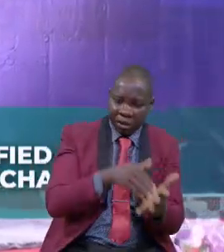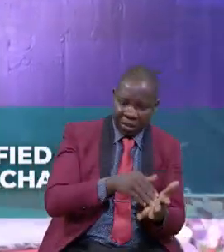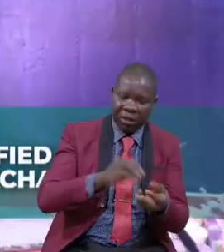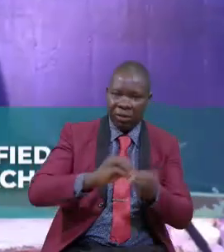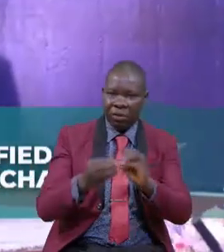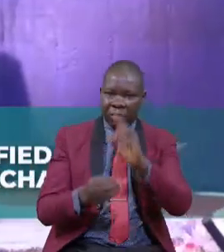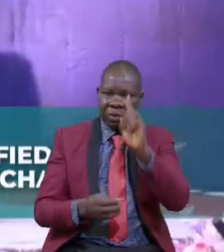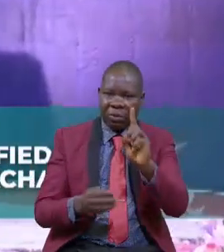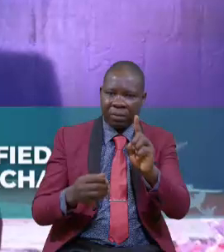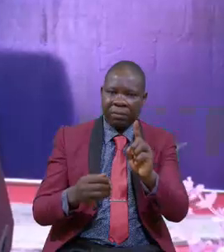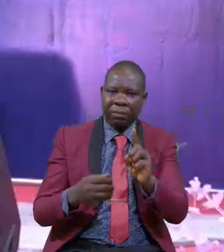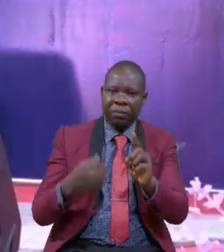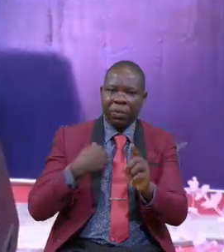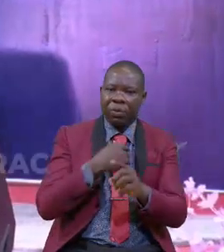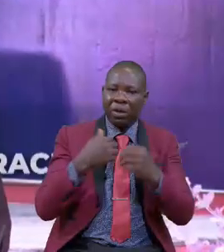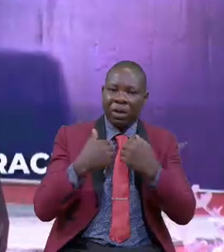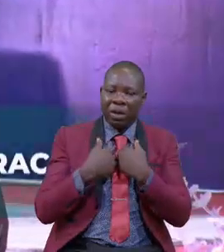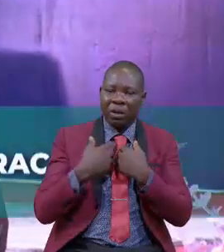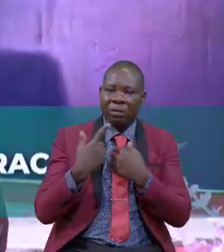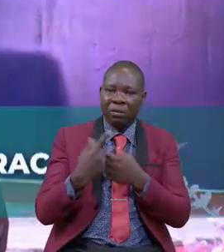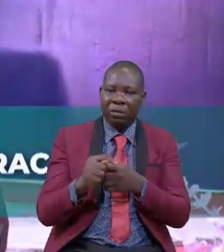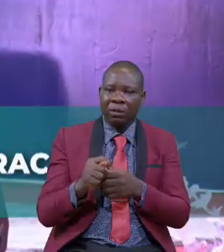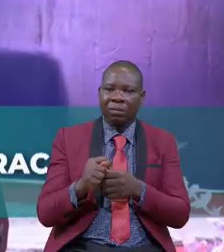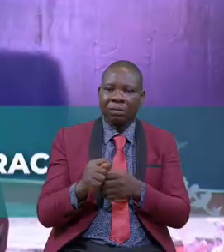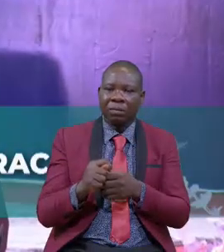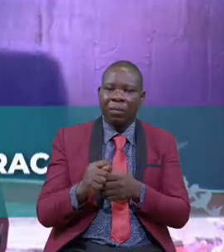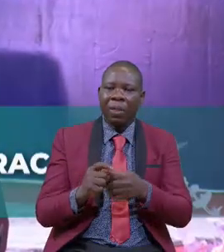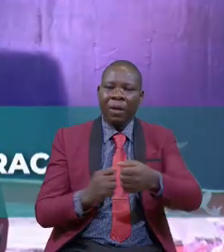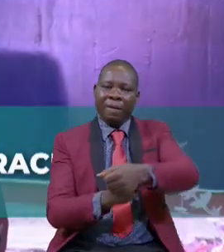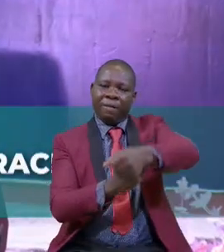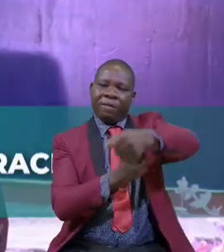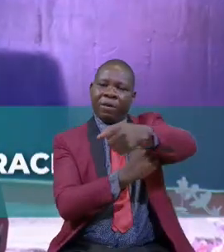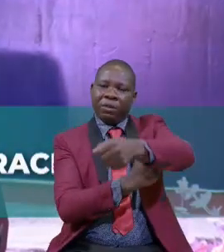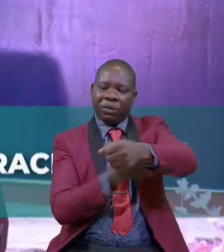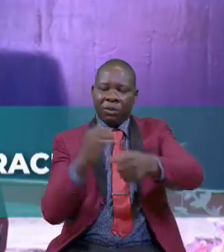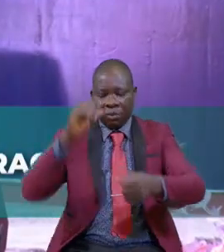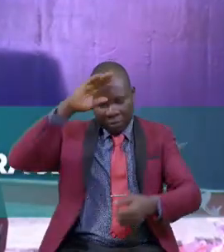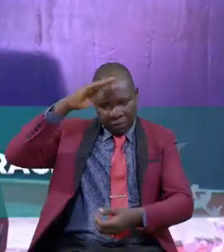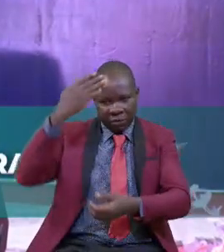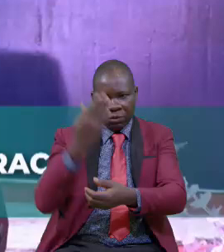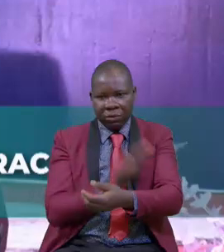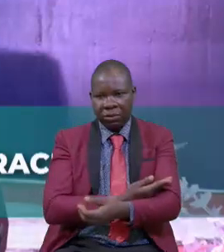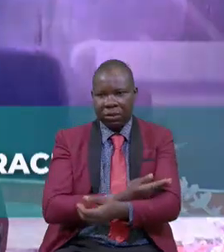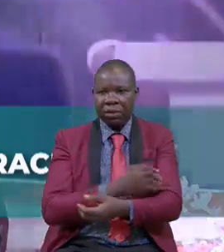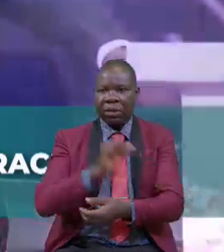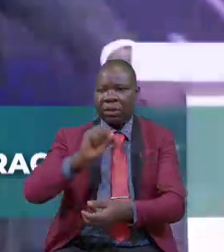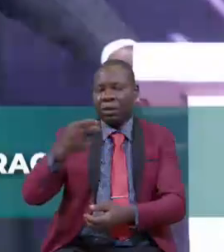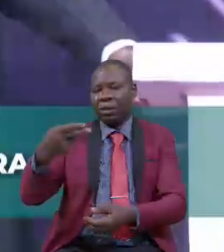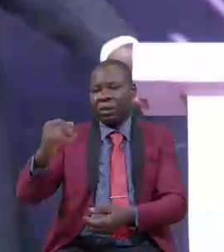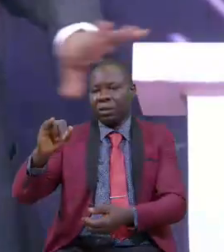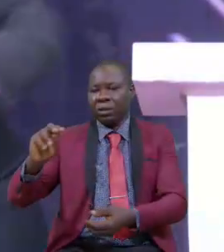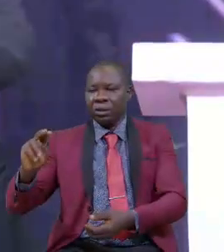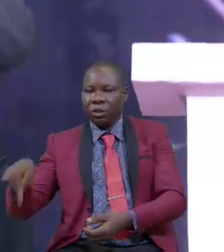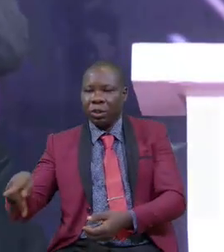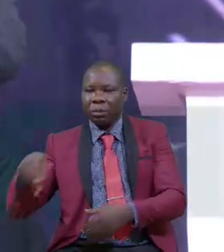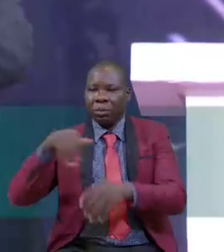of sonship in soaring grace. Number two, the freedom from